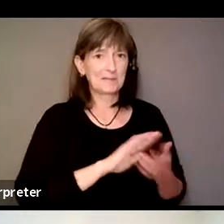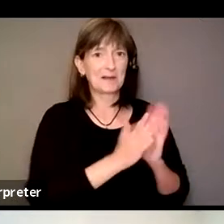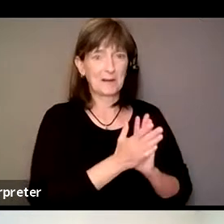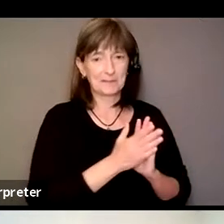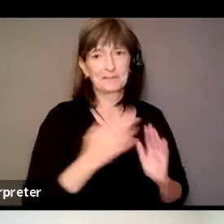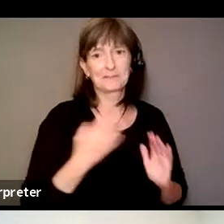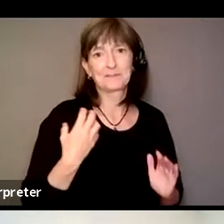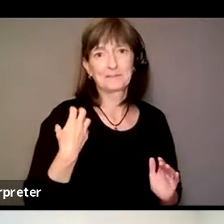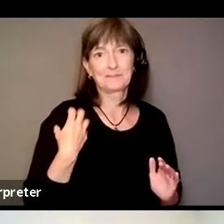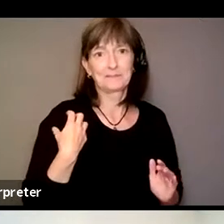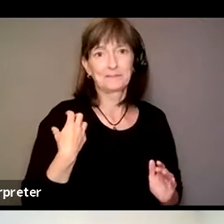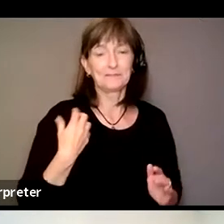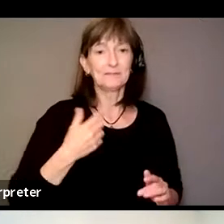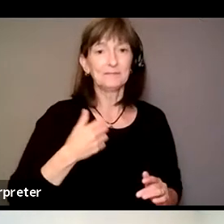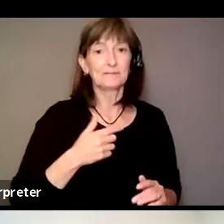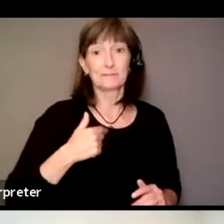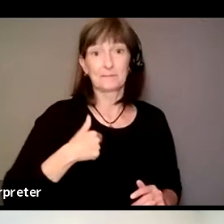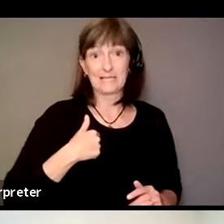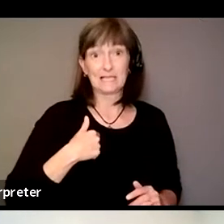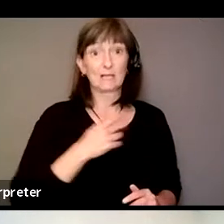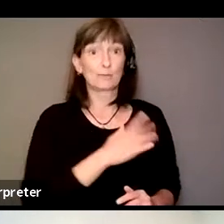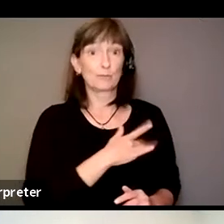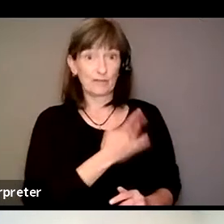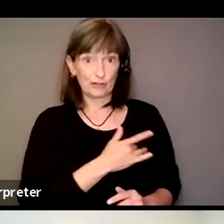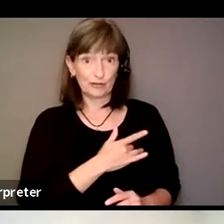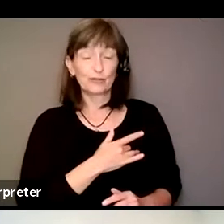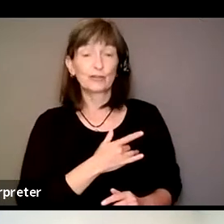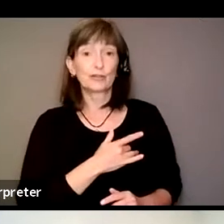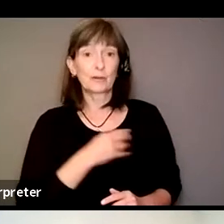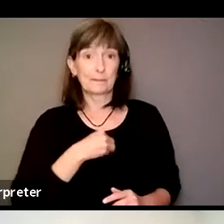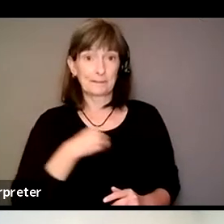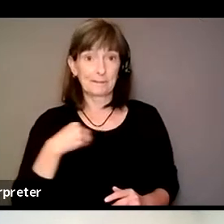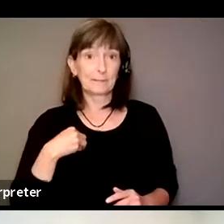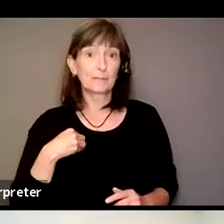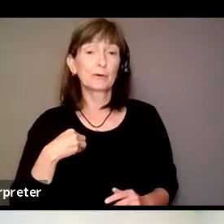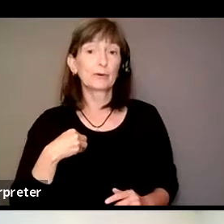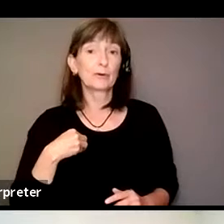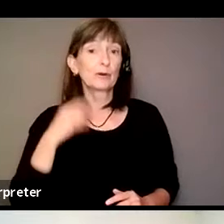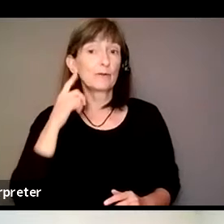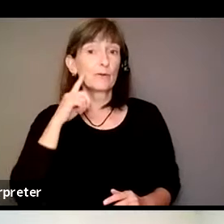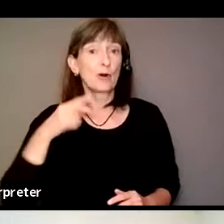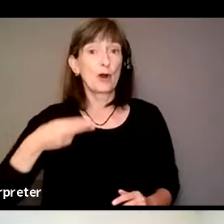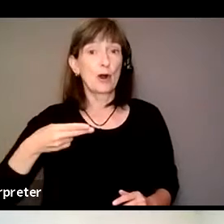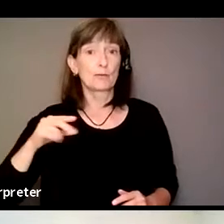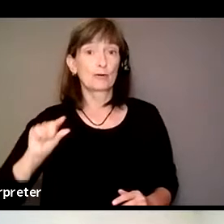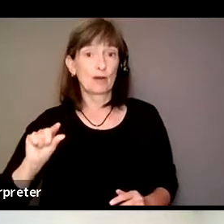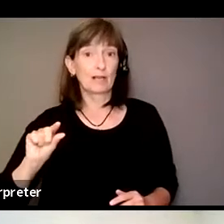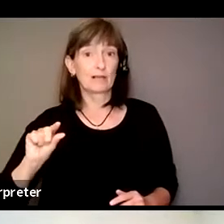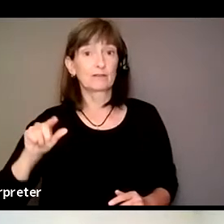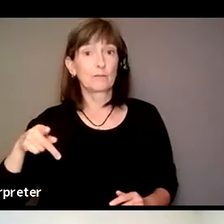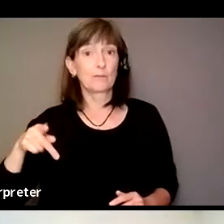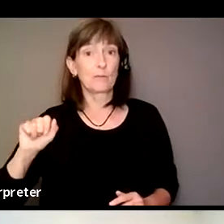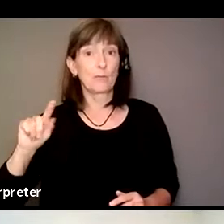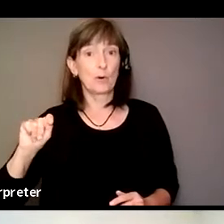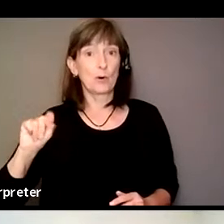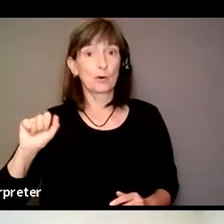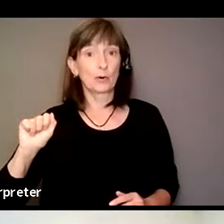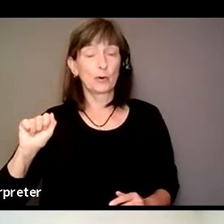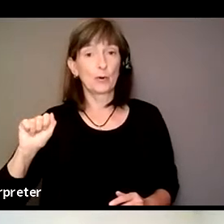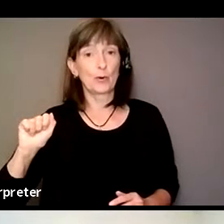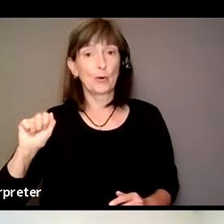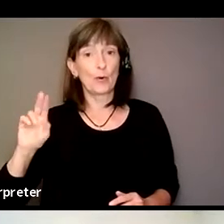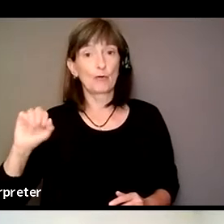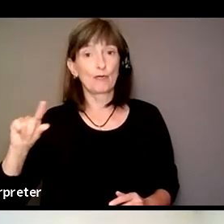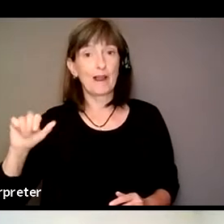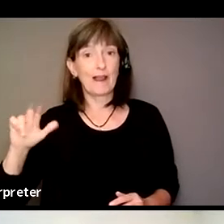elected provincially. I became the provincial member of the MHA for the District of Harbour Grace, Port of Grave. That's, of course, where I grew